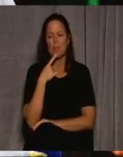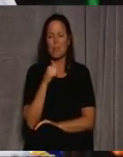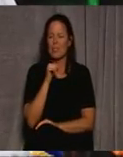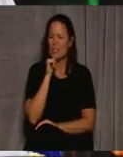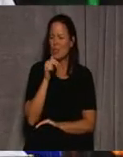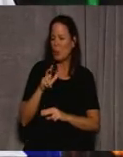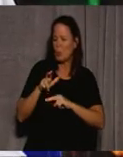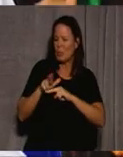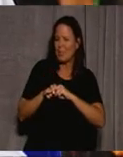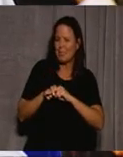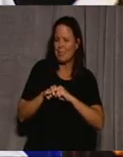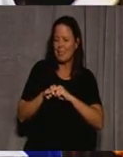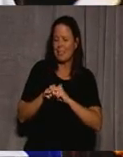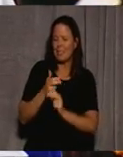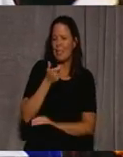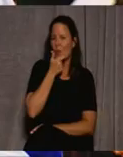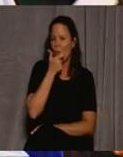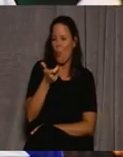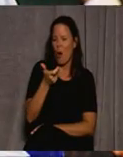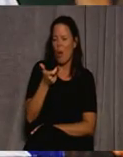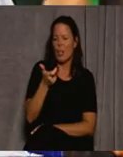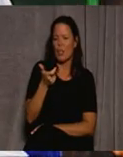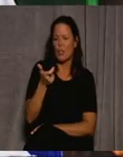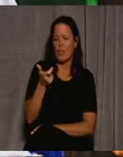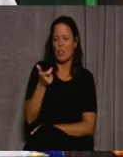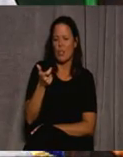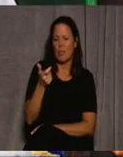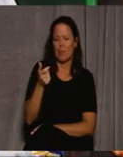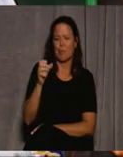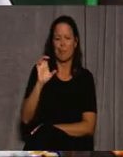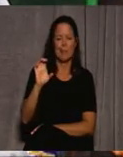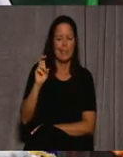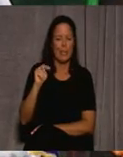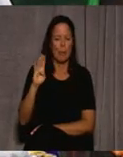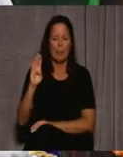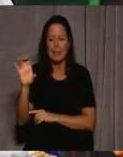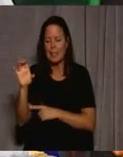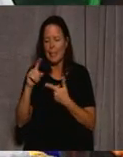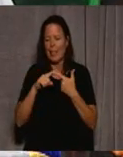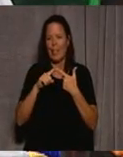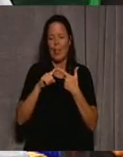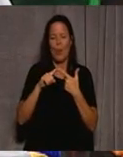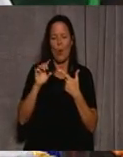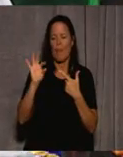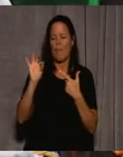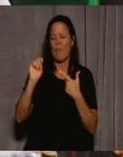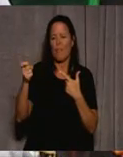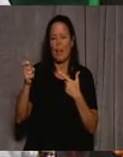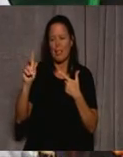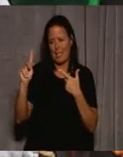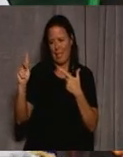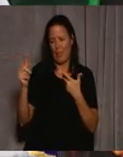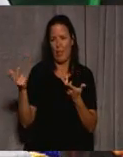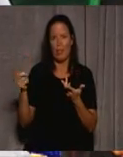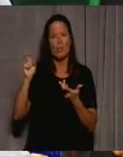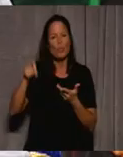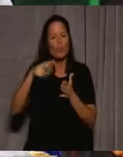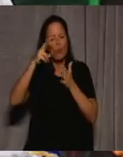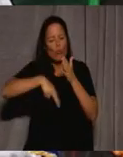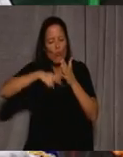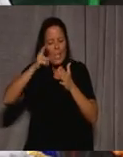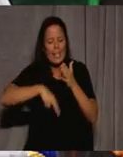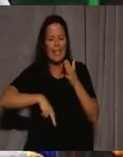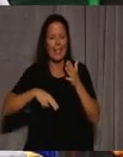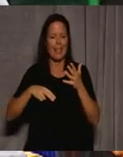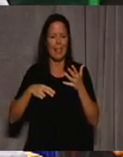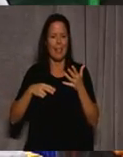sit around and watch CNBC or Fox TV. Read, stay abreast